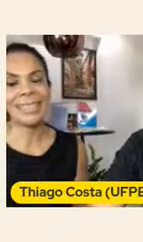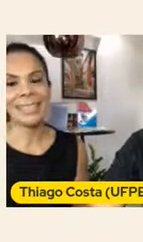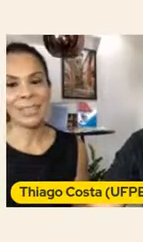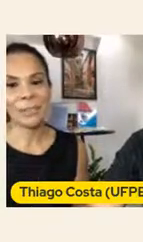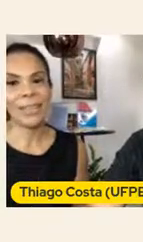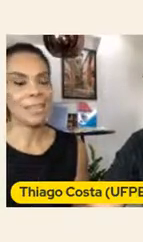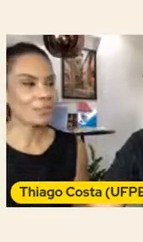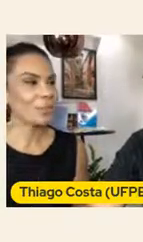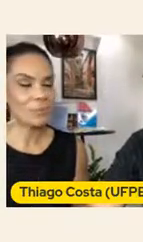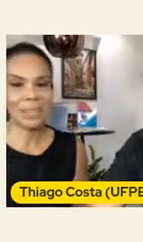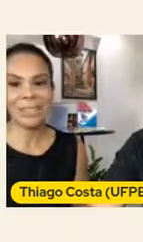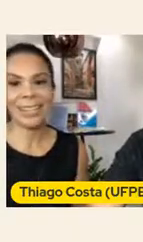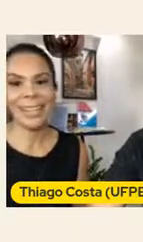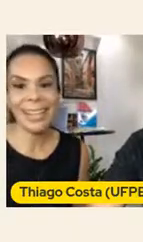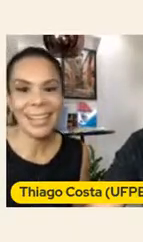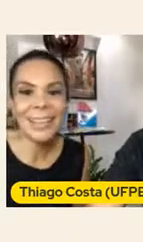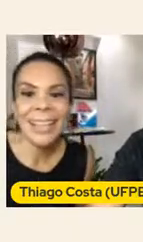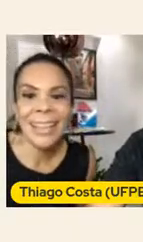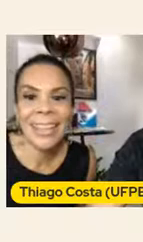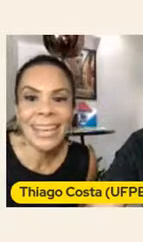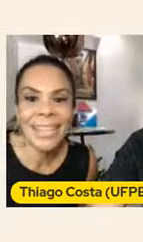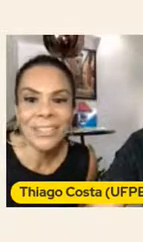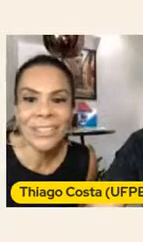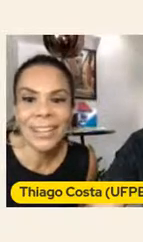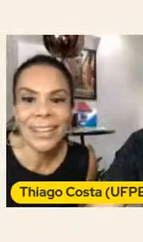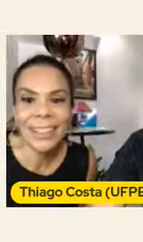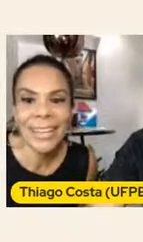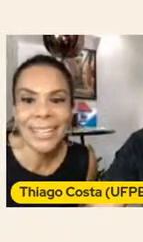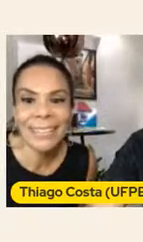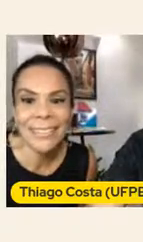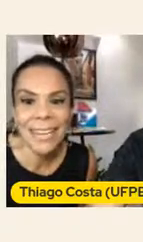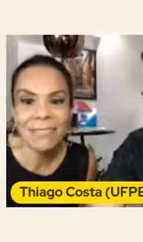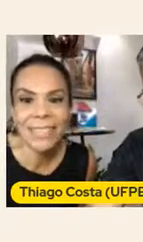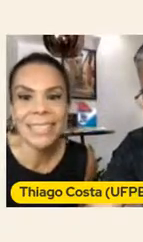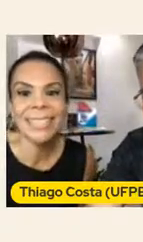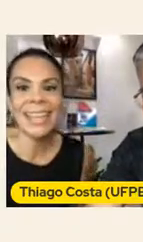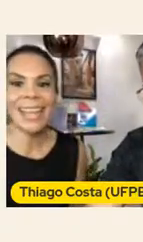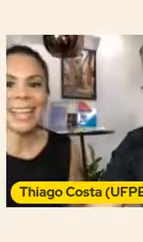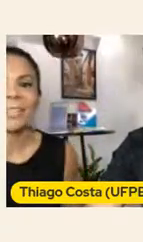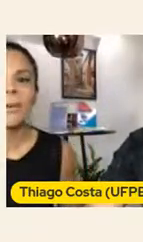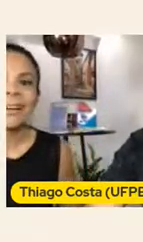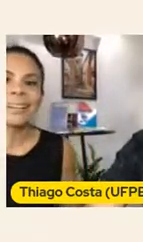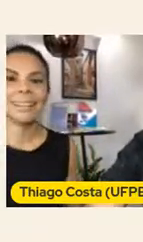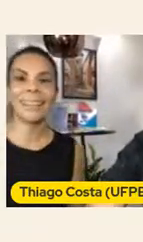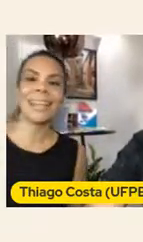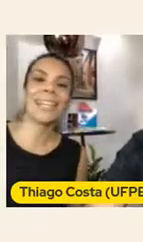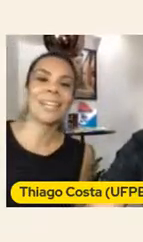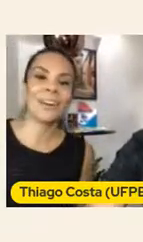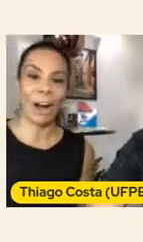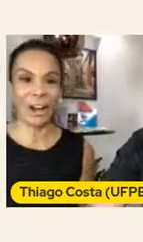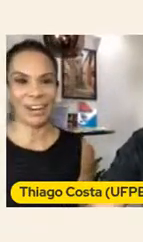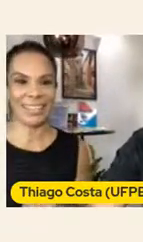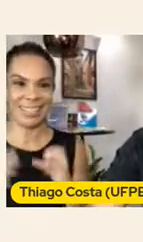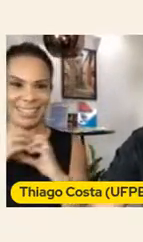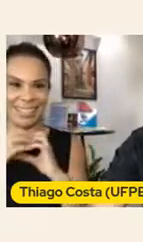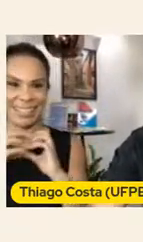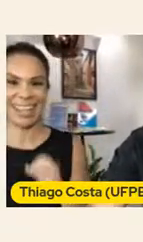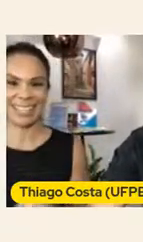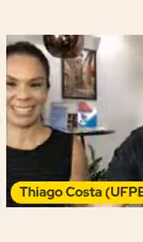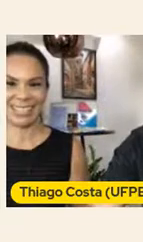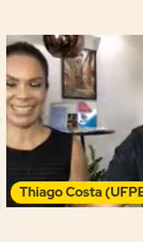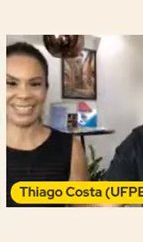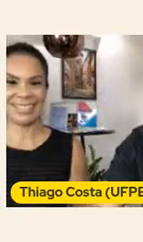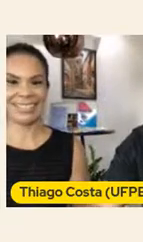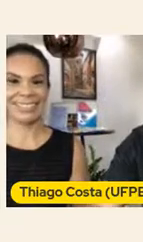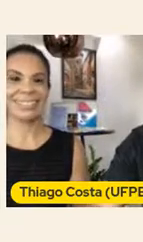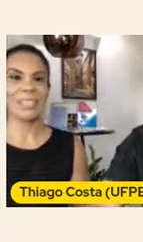holiday. So thank you so much. Ah, thank That's you, it. John. Thank you, David. Yeah. Yes, Juan. Thank you, hearts.